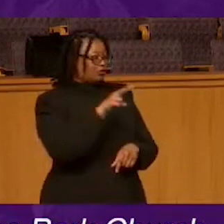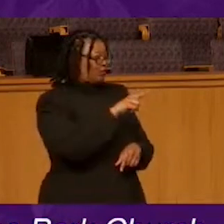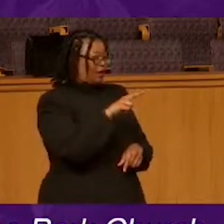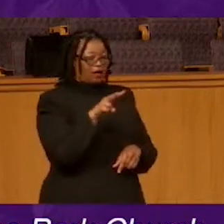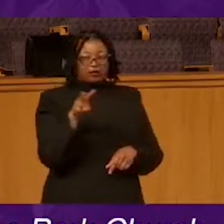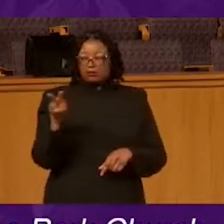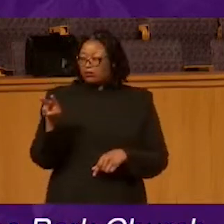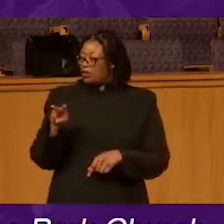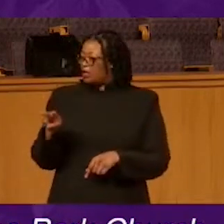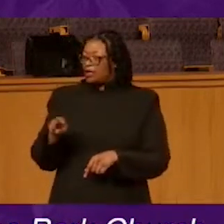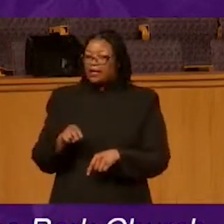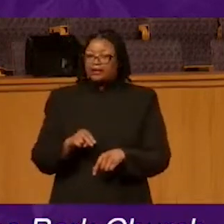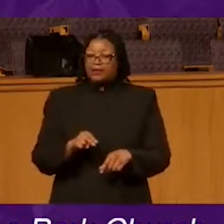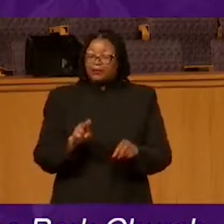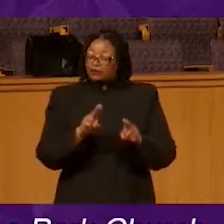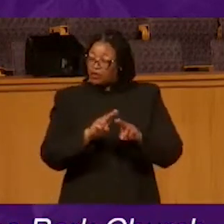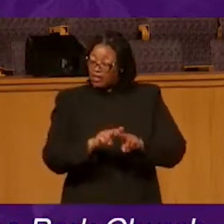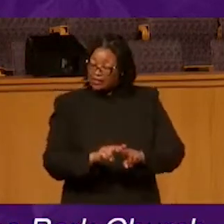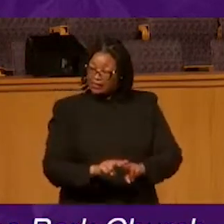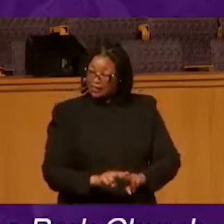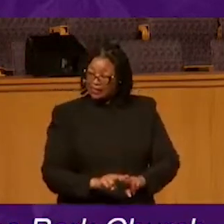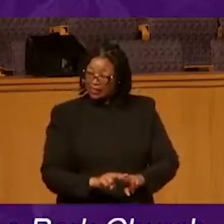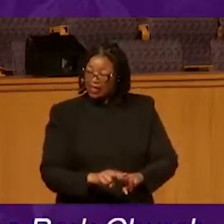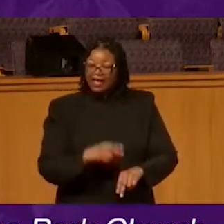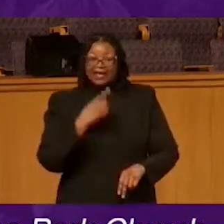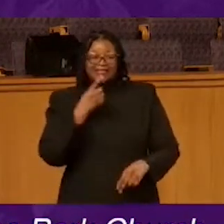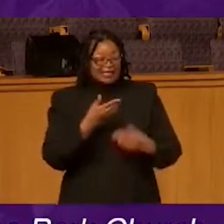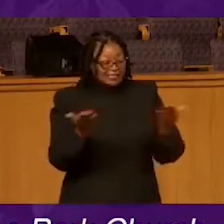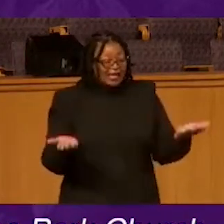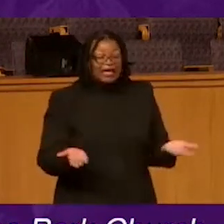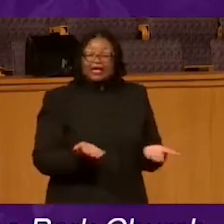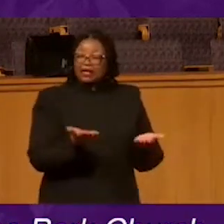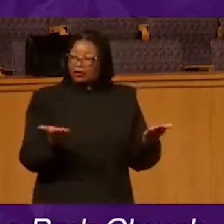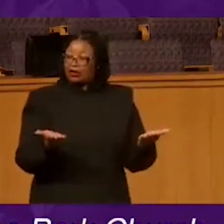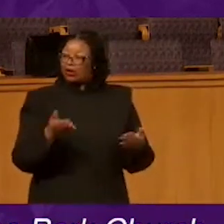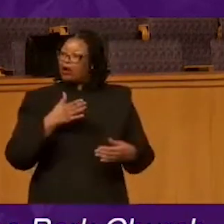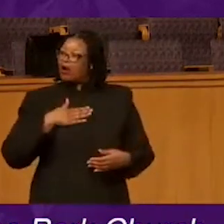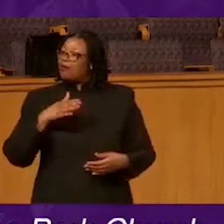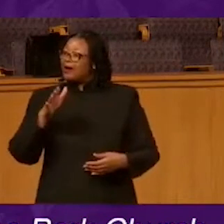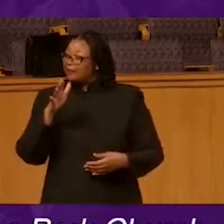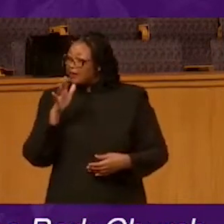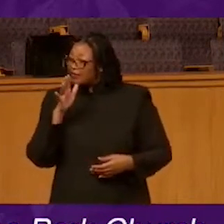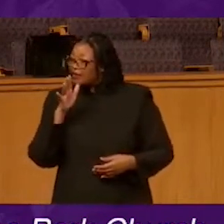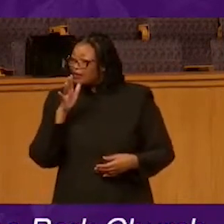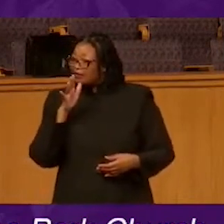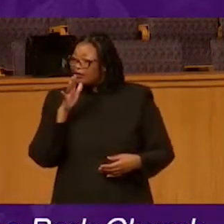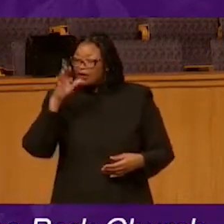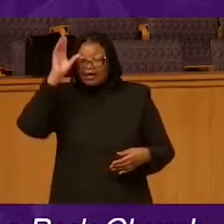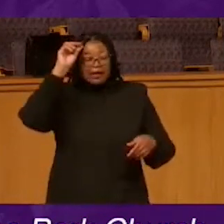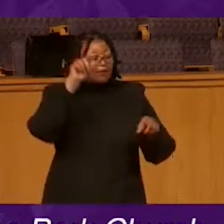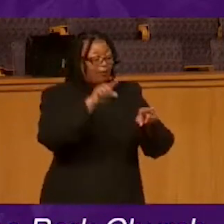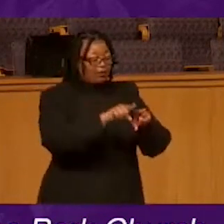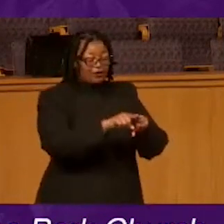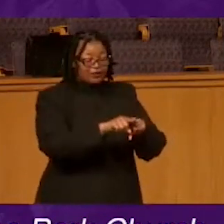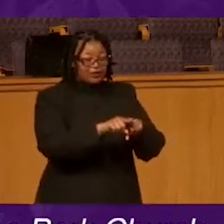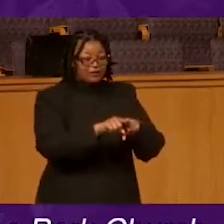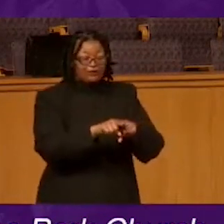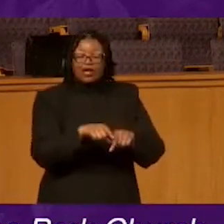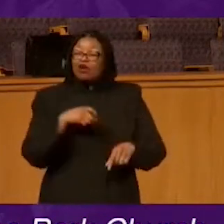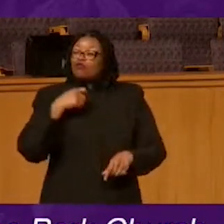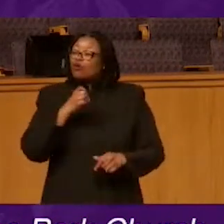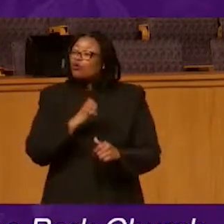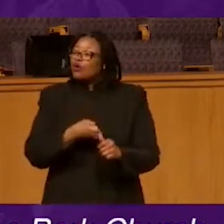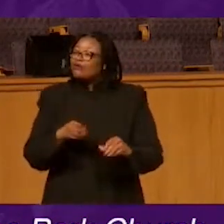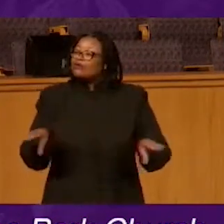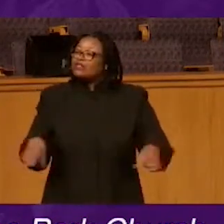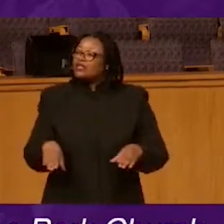sitting and he says, "Here are my mother and my brothers. For whoever